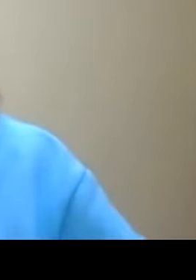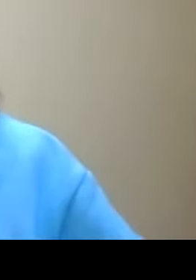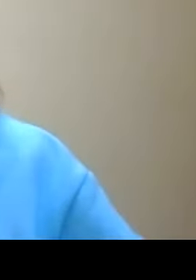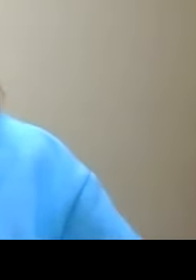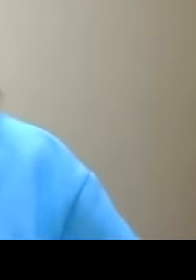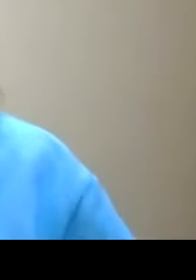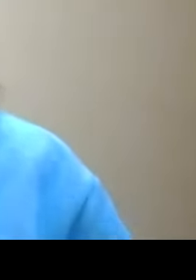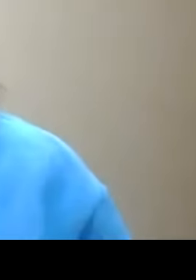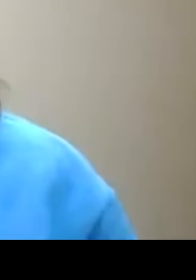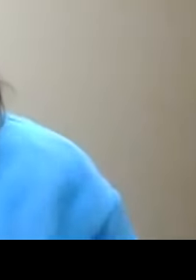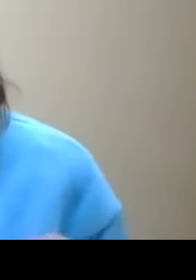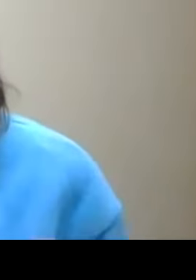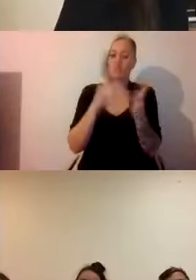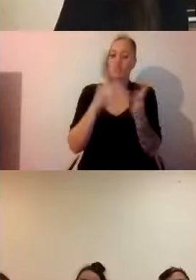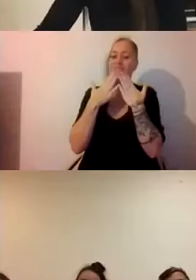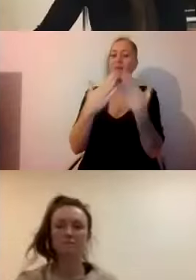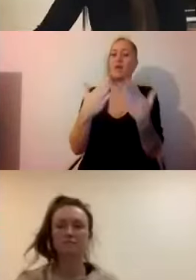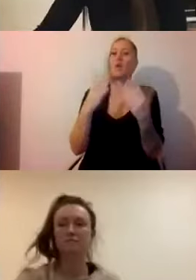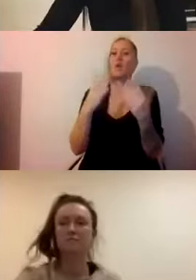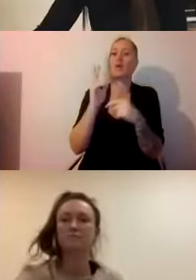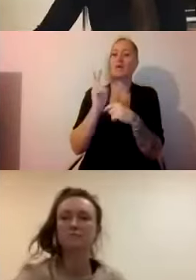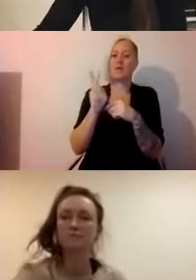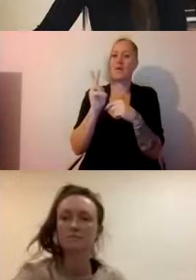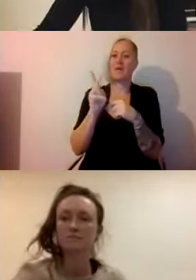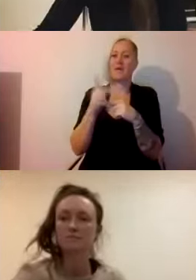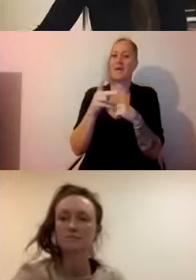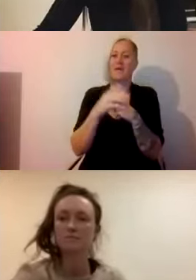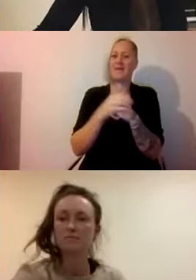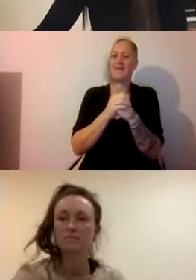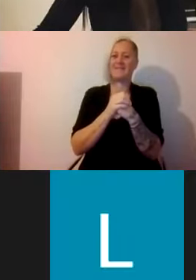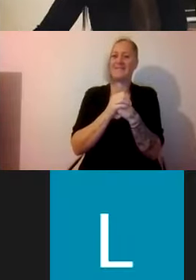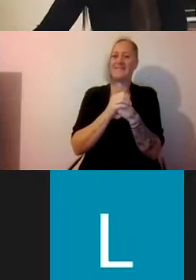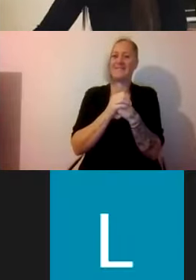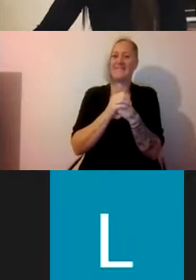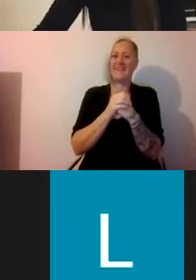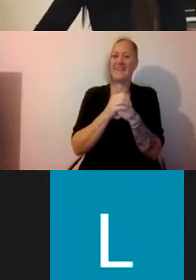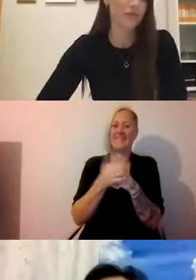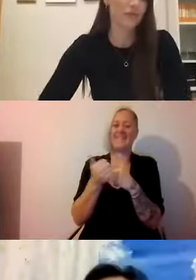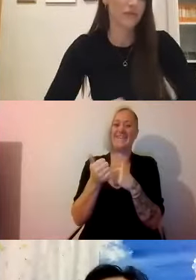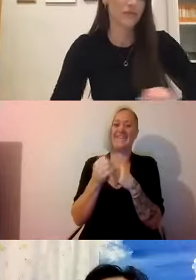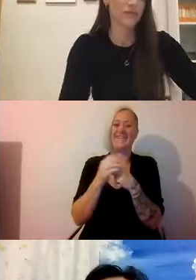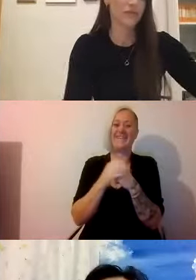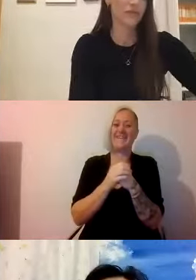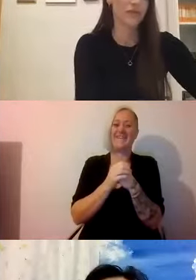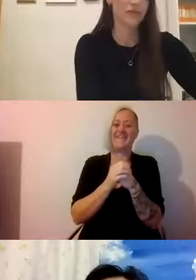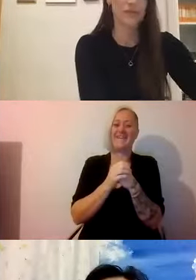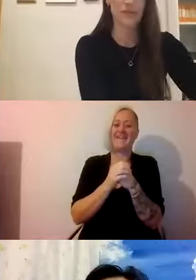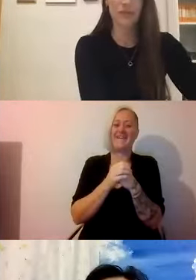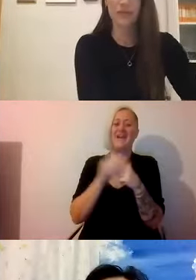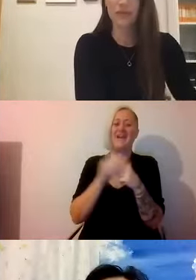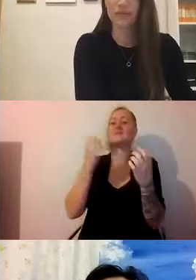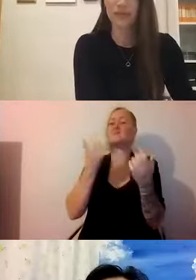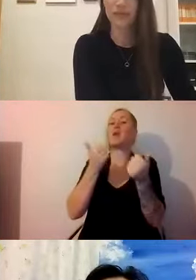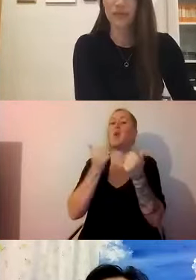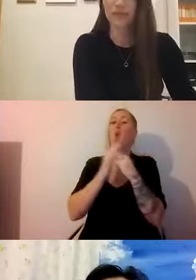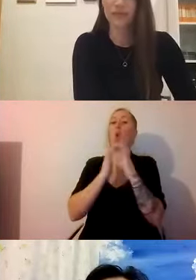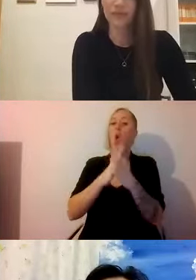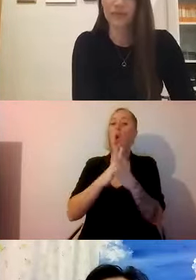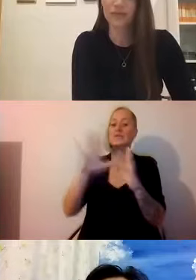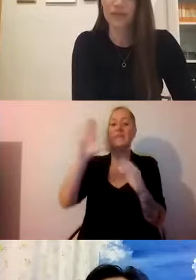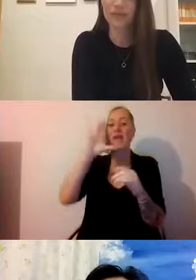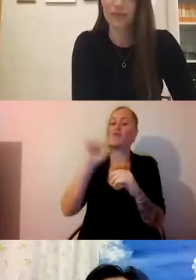thank you so much again to our incredible speakers tonight. It's just been so valuable hearing all of your insight, and